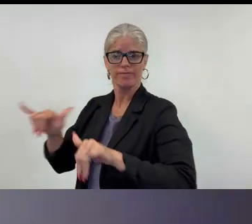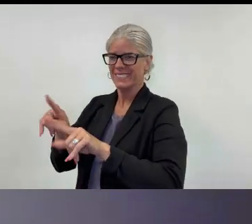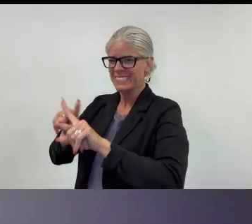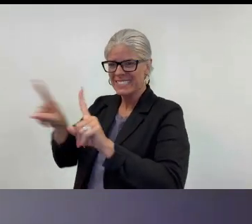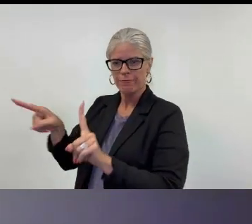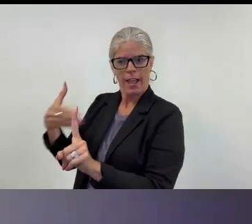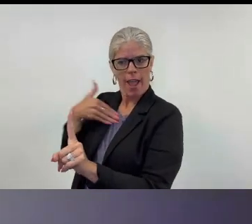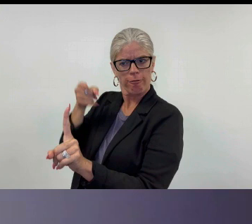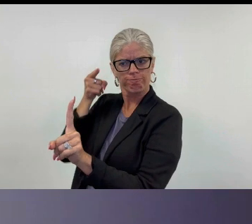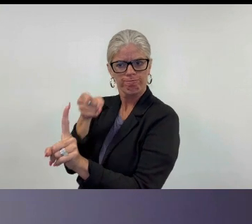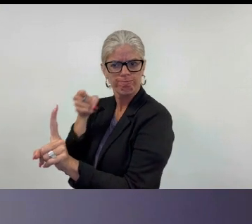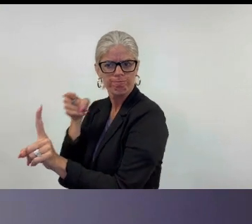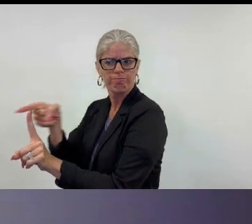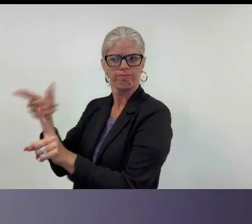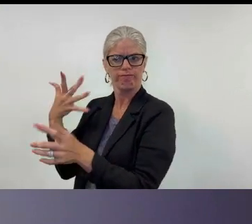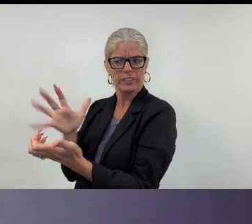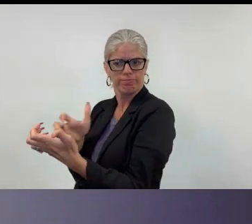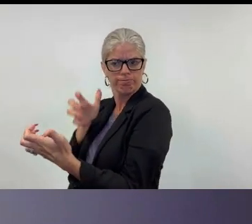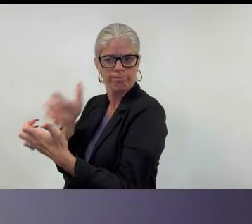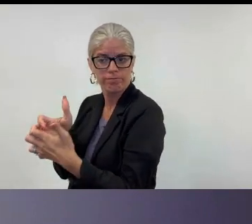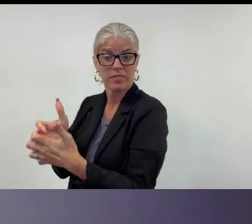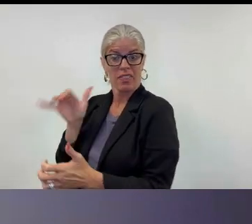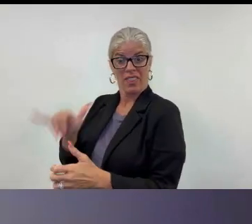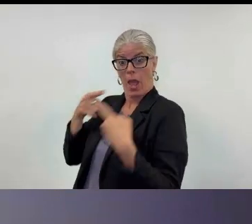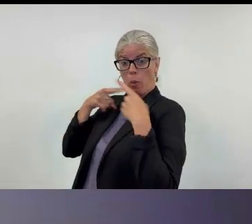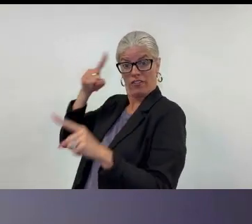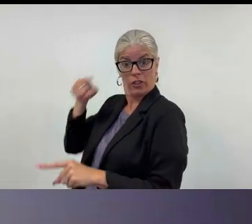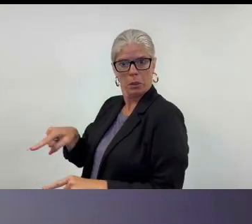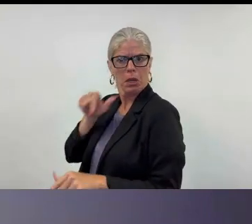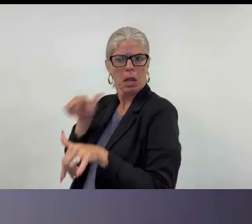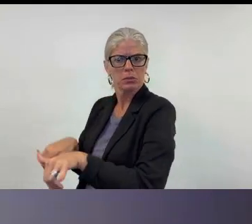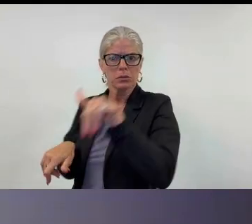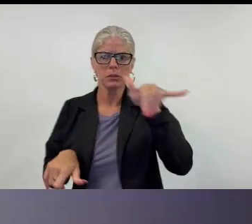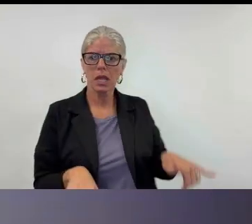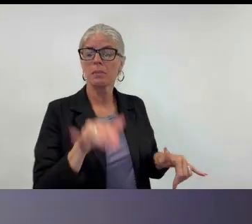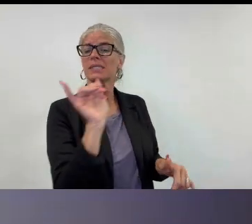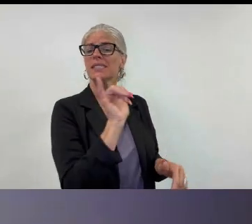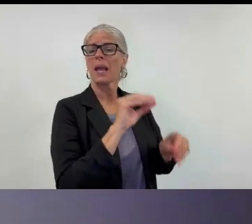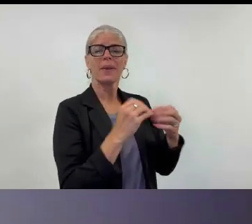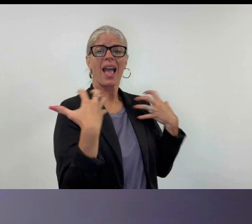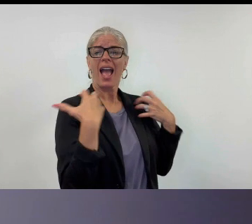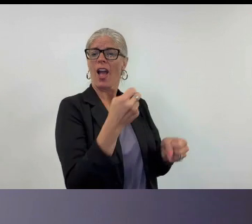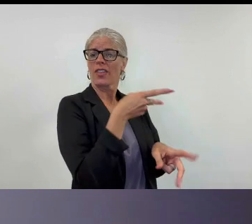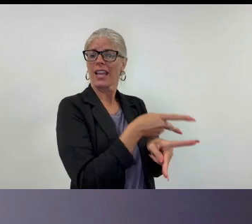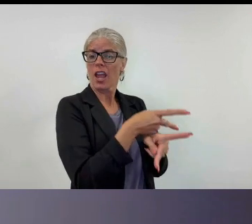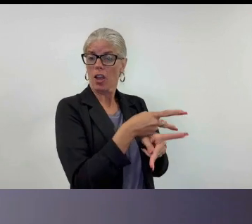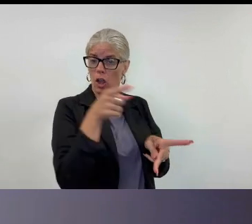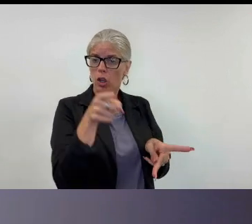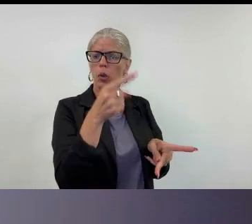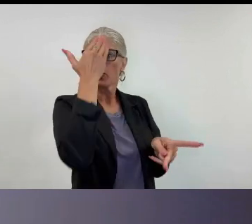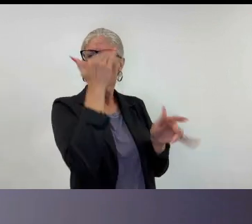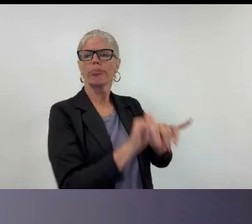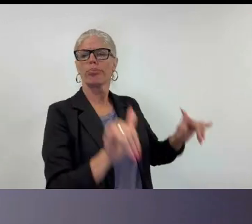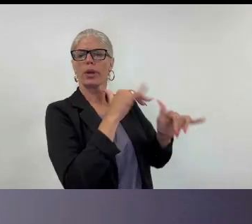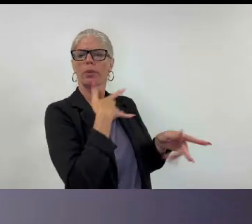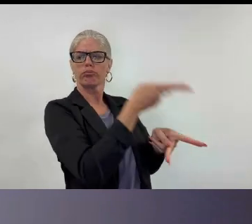works for them. And maybe in healthcare, you've learned to do it another particular way. So, always having that